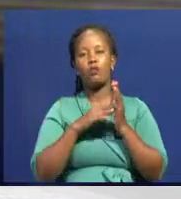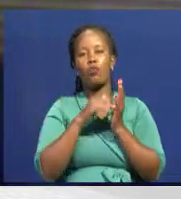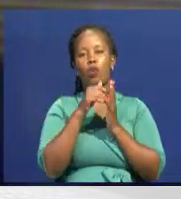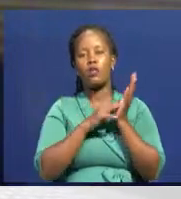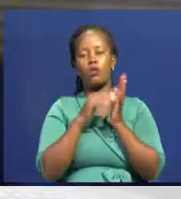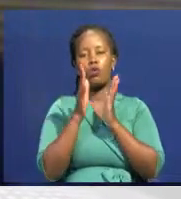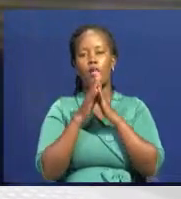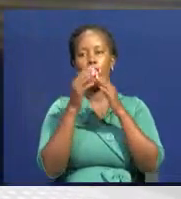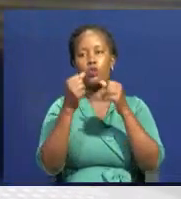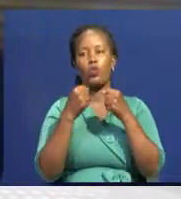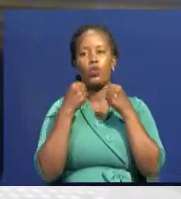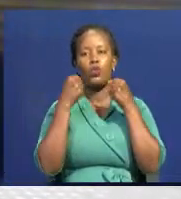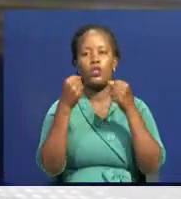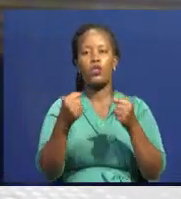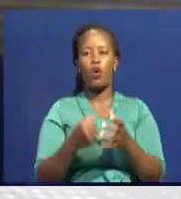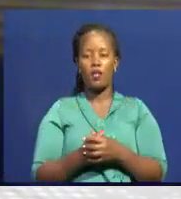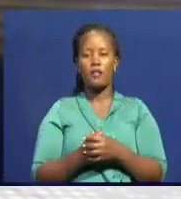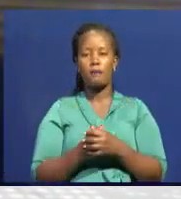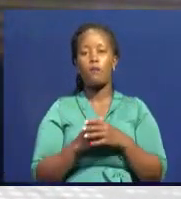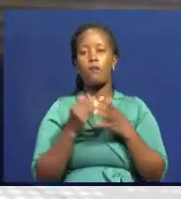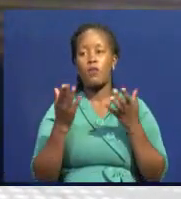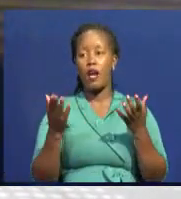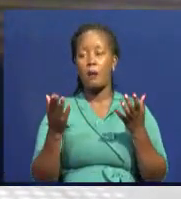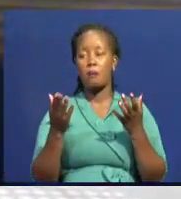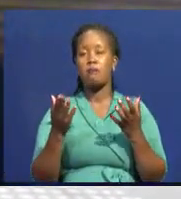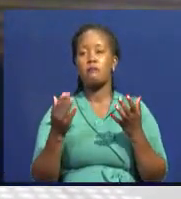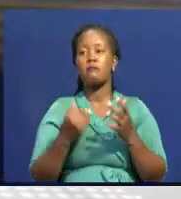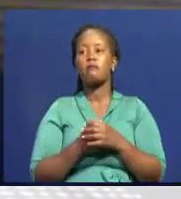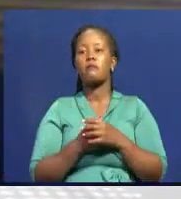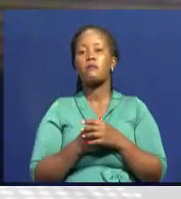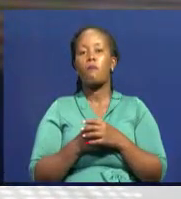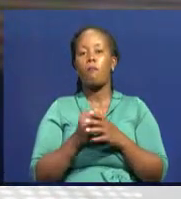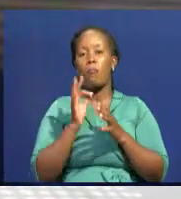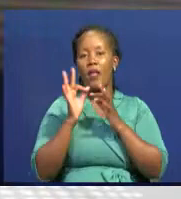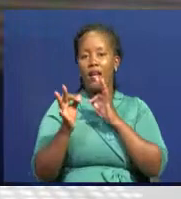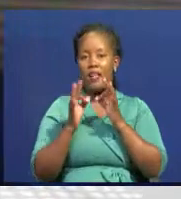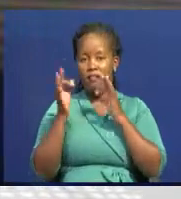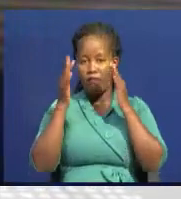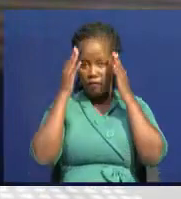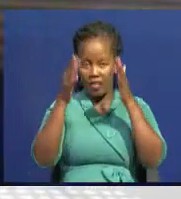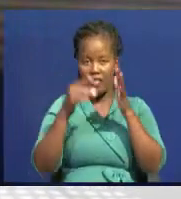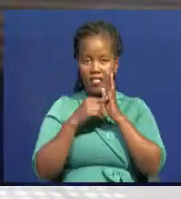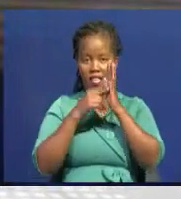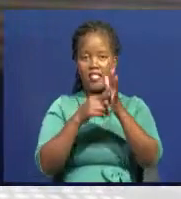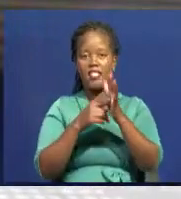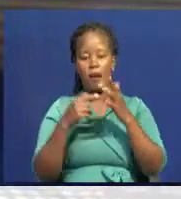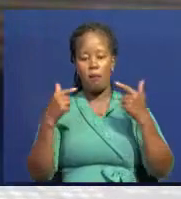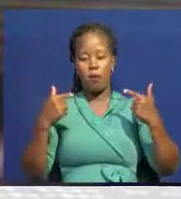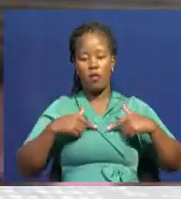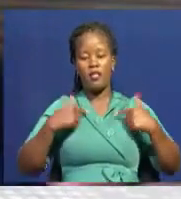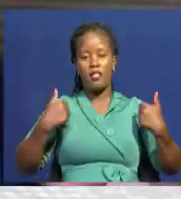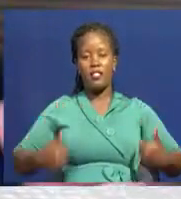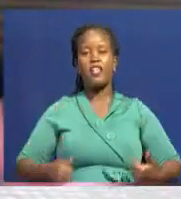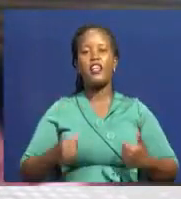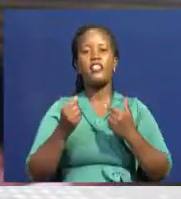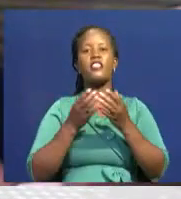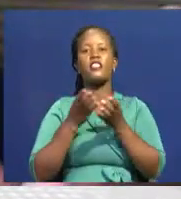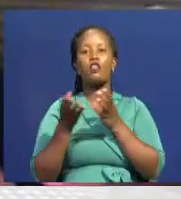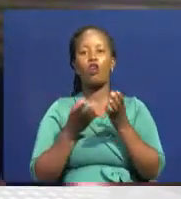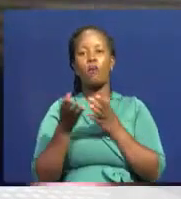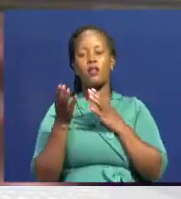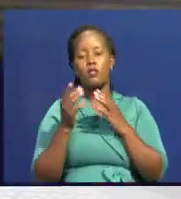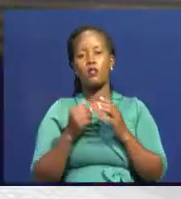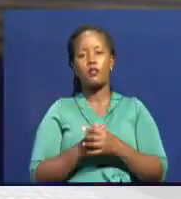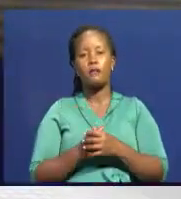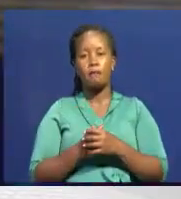was strong. Now, this is where if you look at the Chinese economy, for example, the Chinese and the Japanese, as a matter of